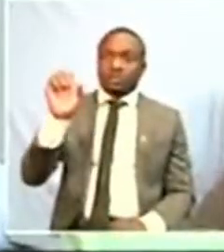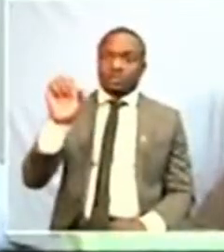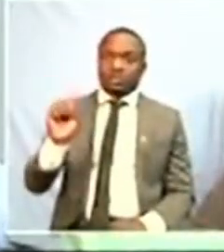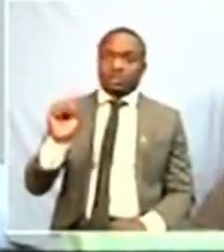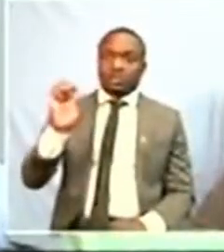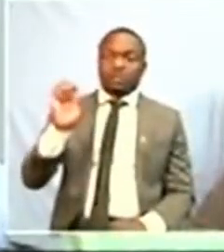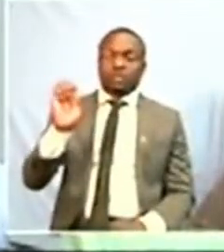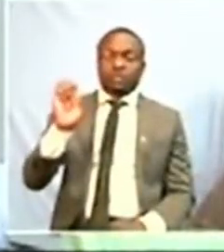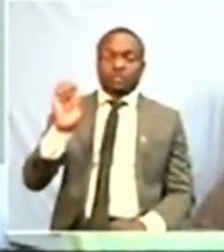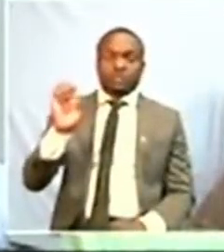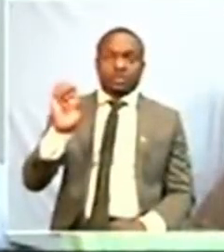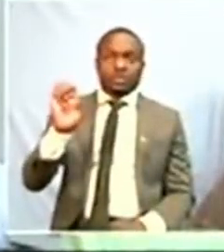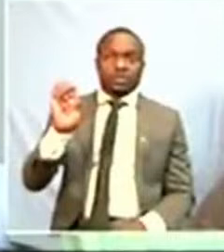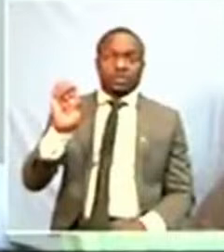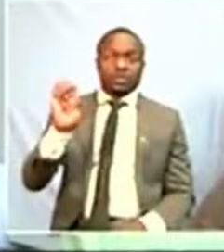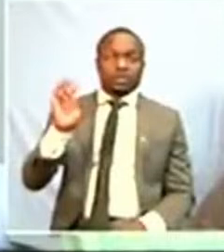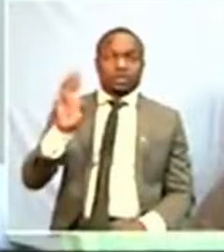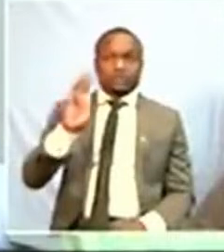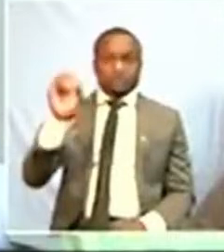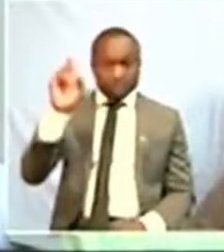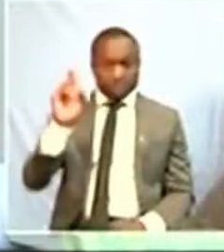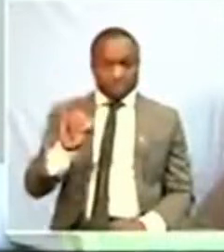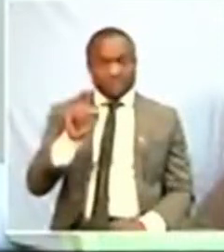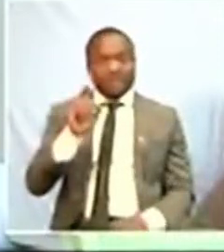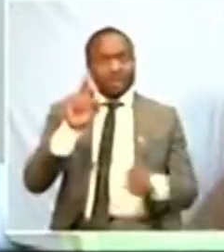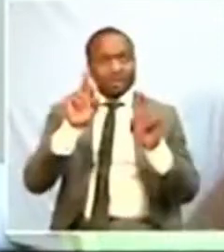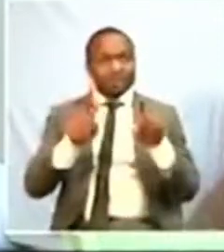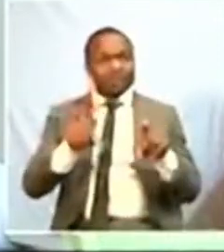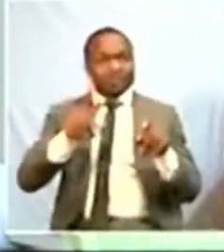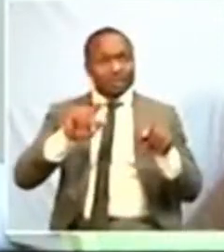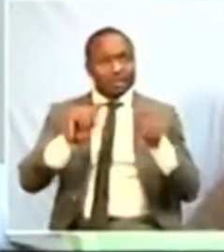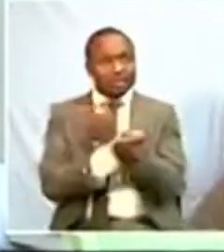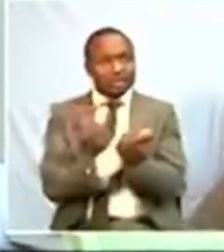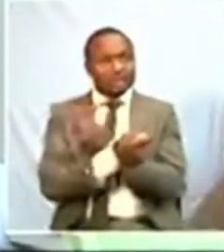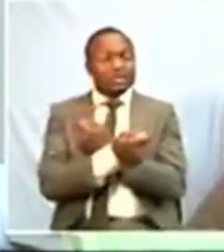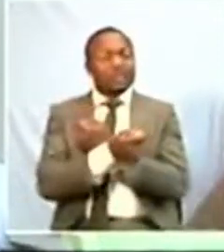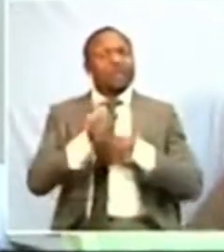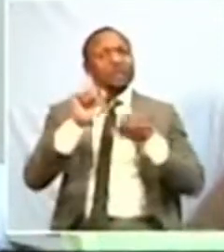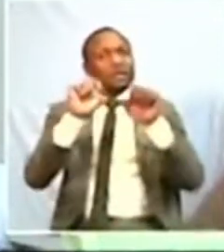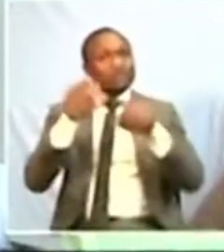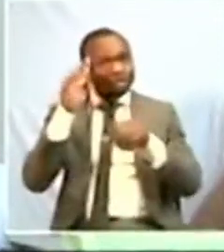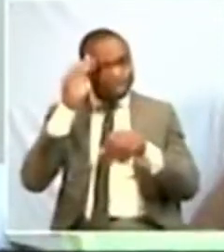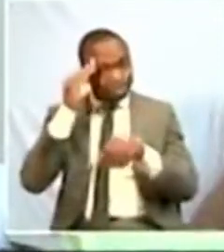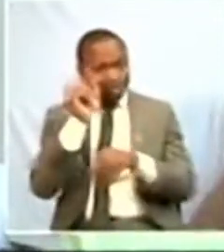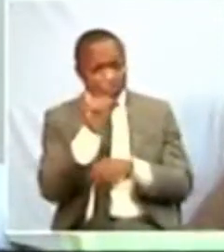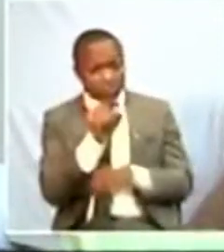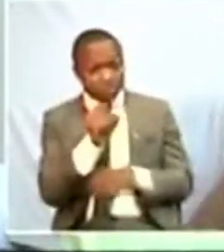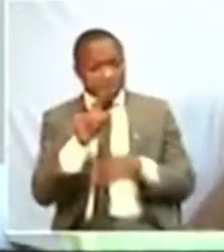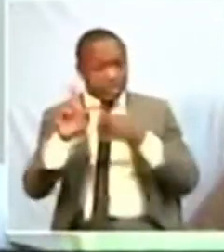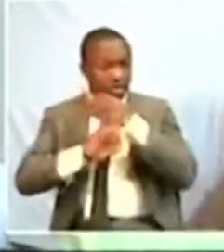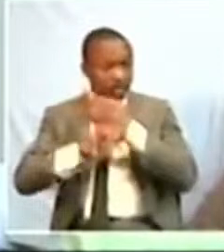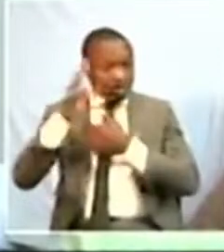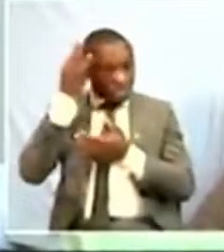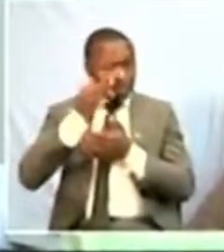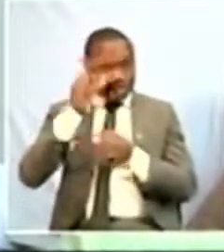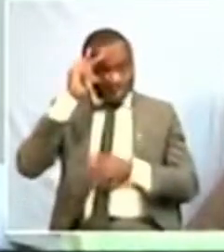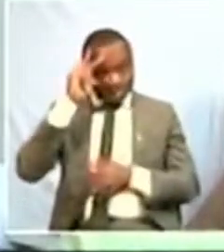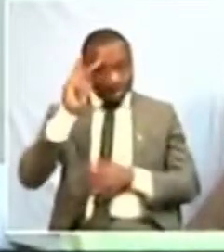changed. May we know, to put it on record here, you were town clerk for